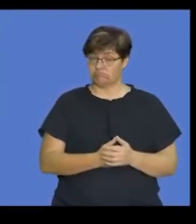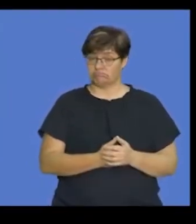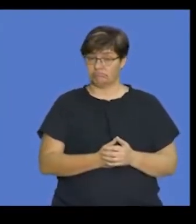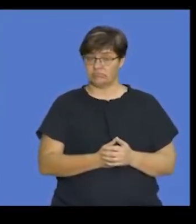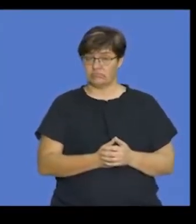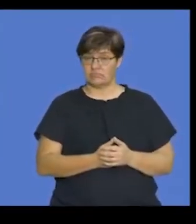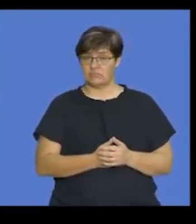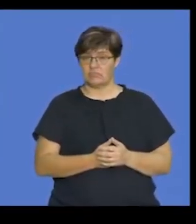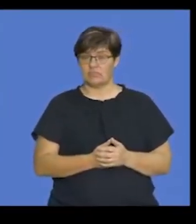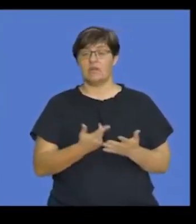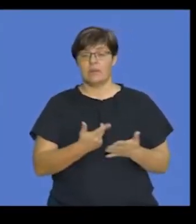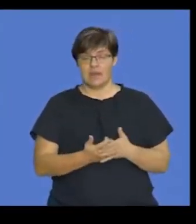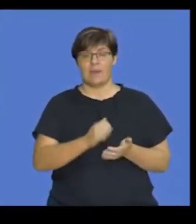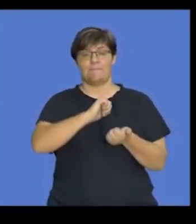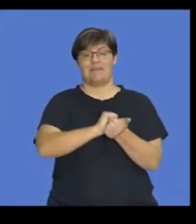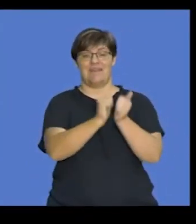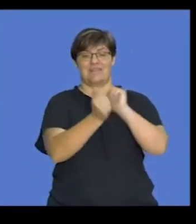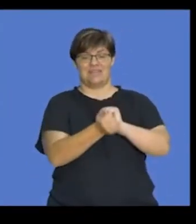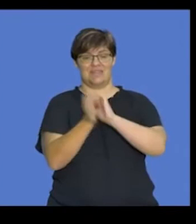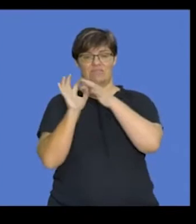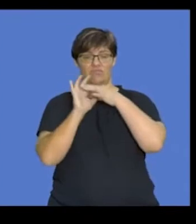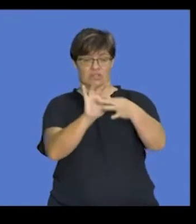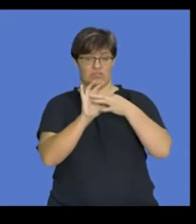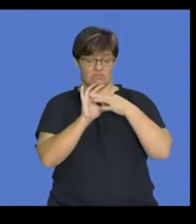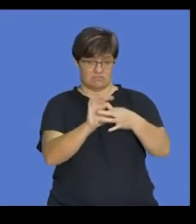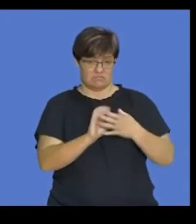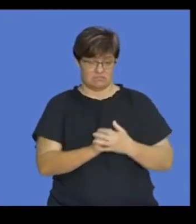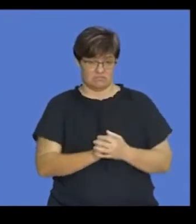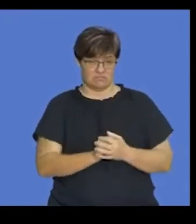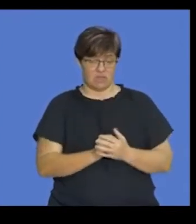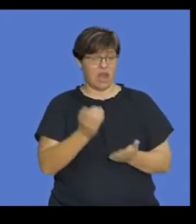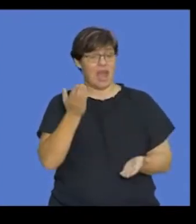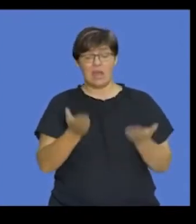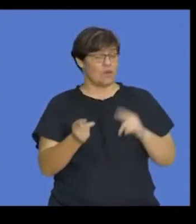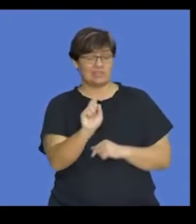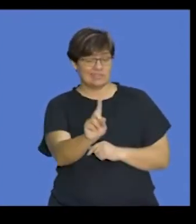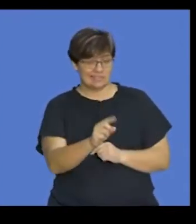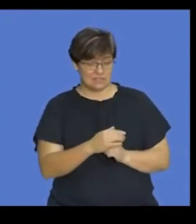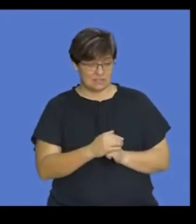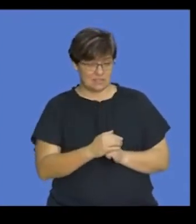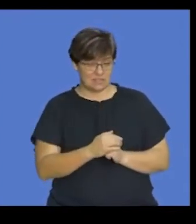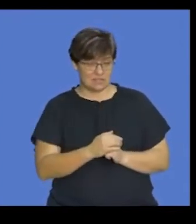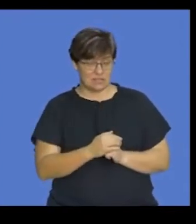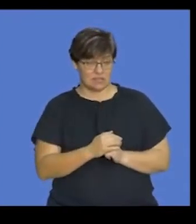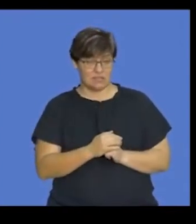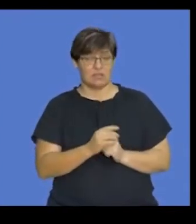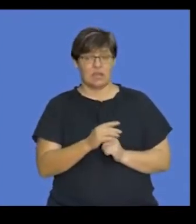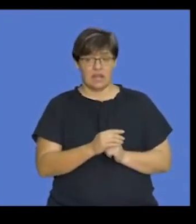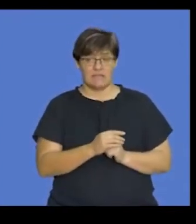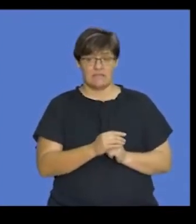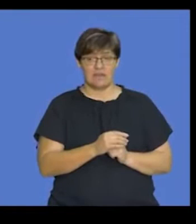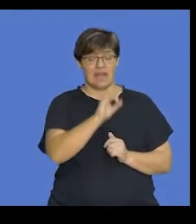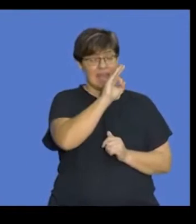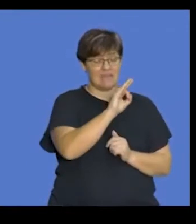Now, when I put it as a mathematical relationship, this is not an equation.